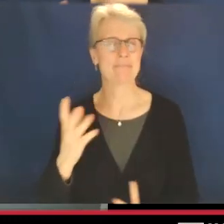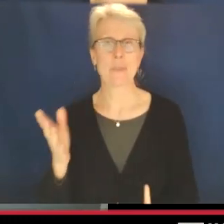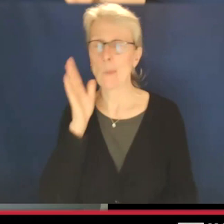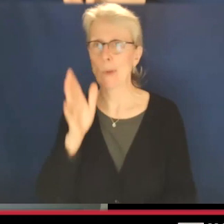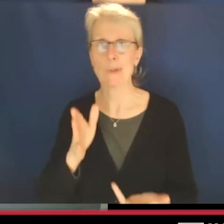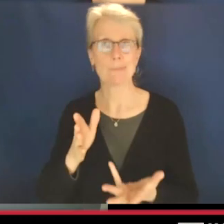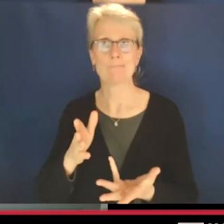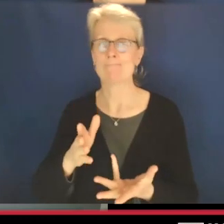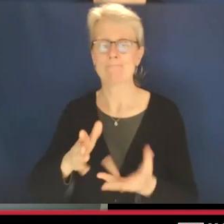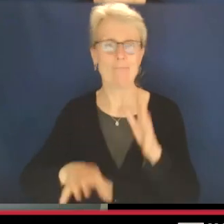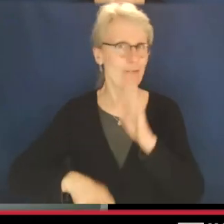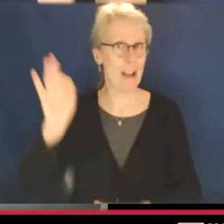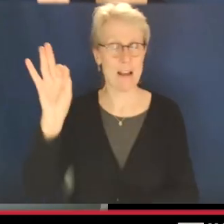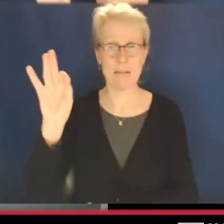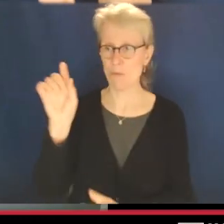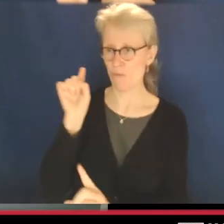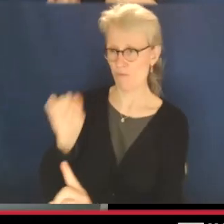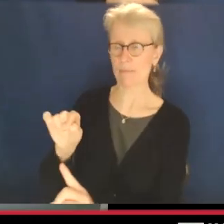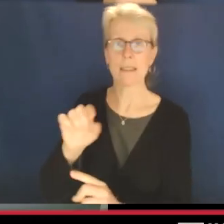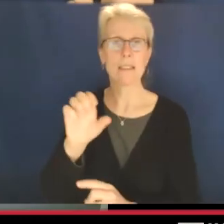the question of where the virus came from,